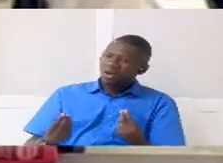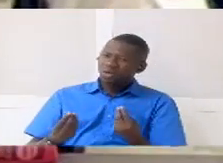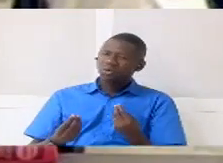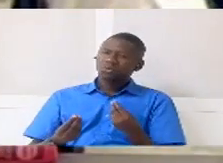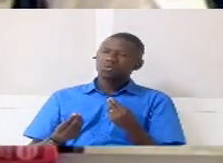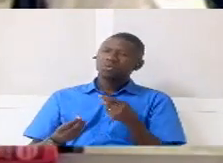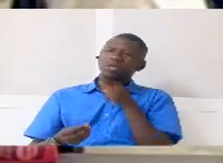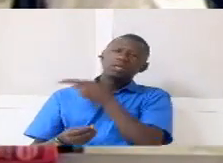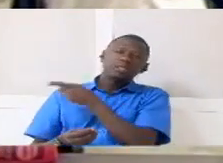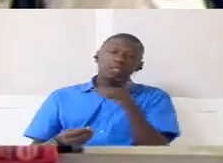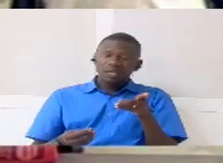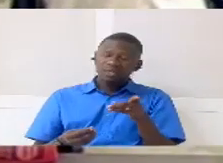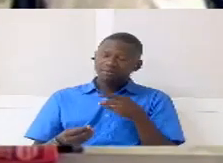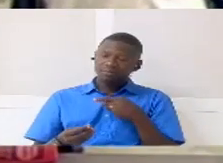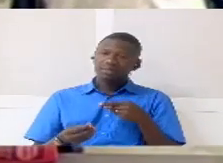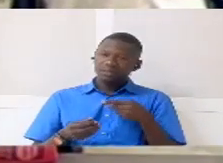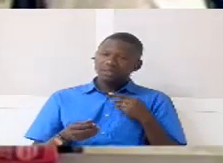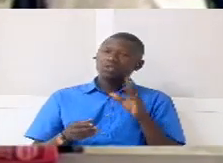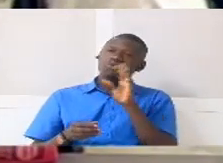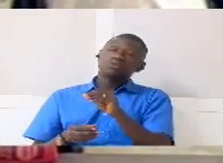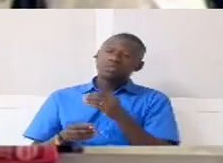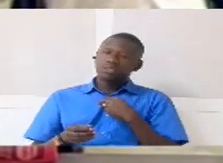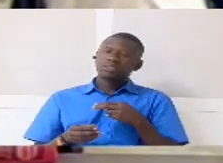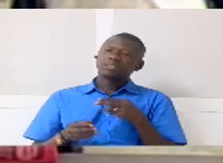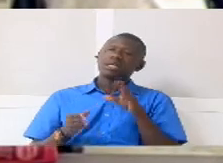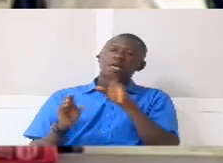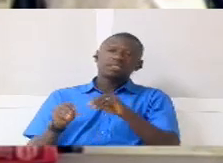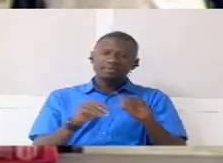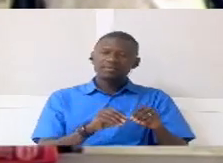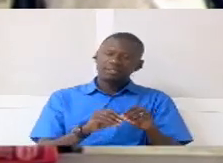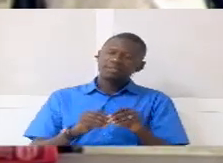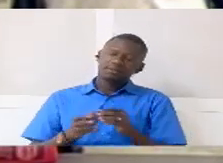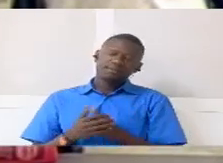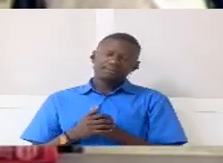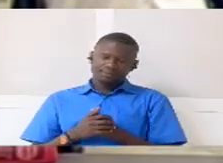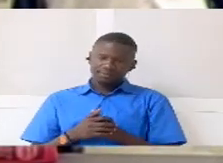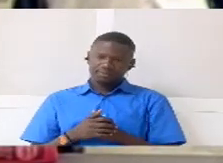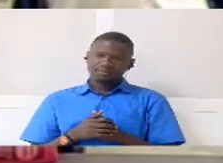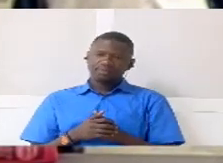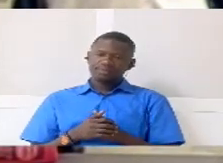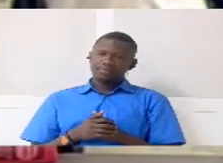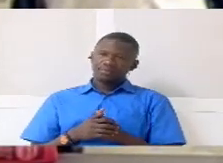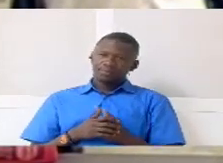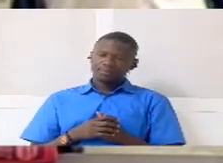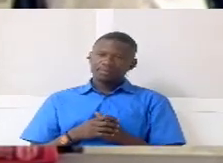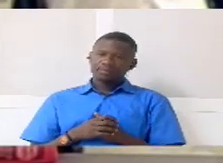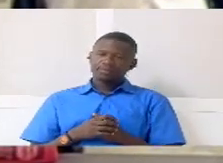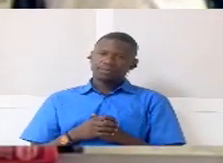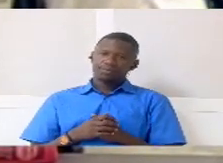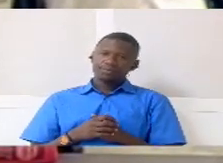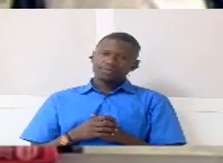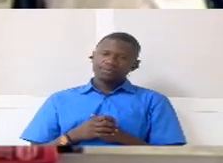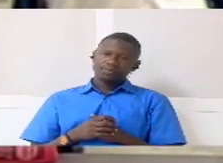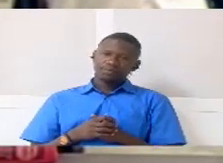responsibility. That is the issue of rehabilitation. Kaso dalilo mumenti aningu kulu kanoma sata nyaming wule mprunie muomuta